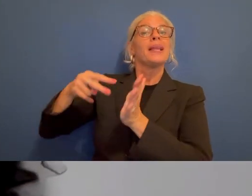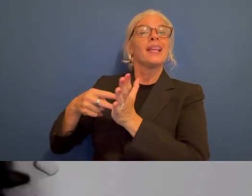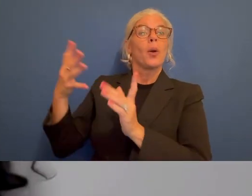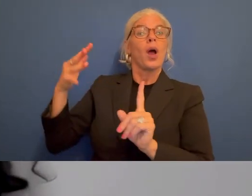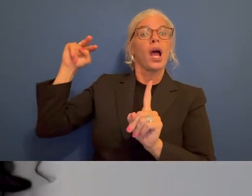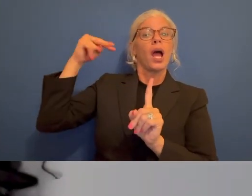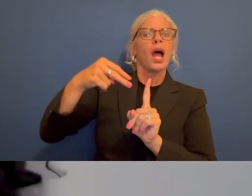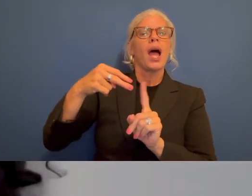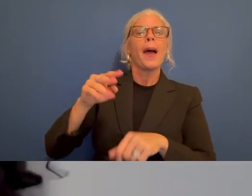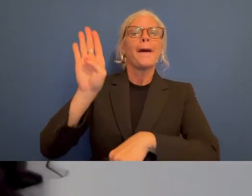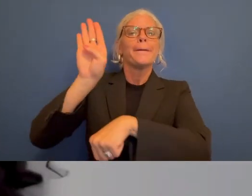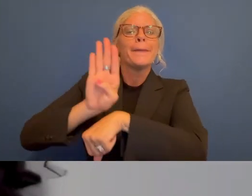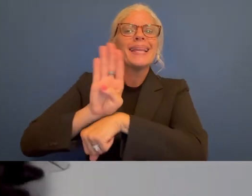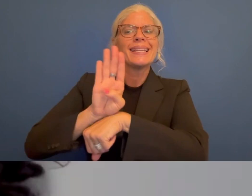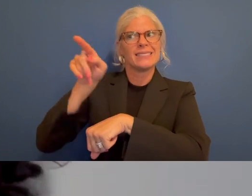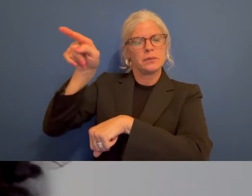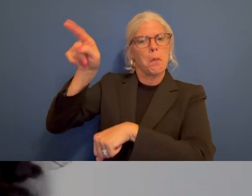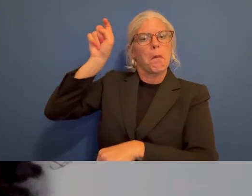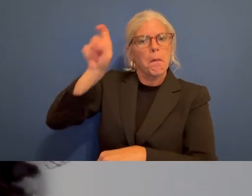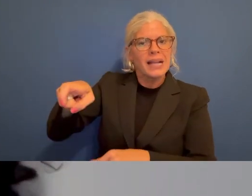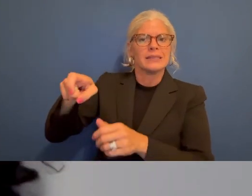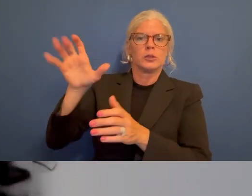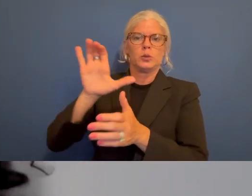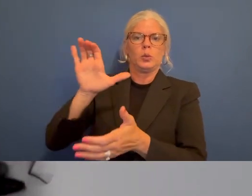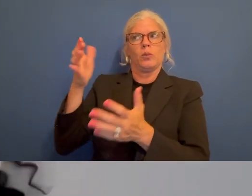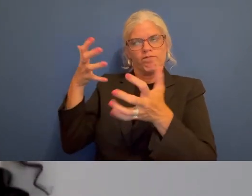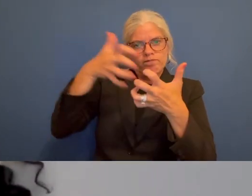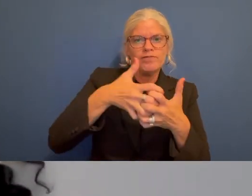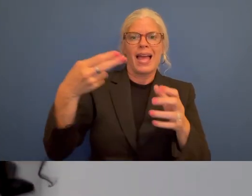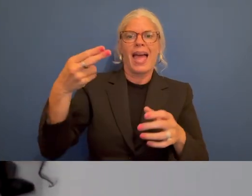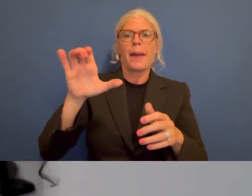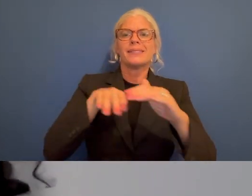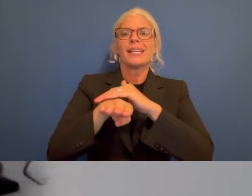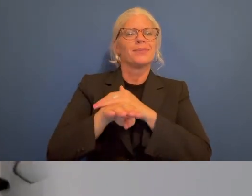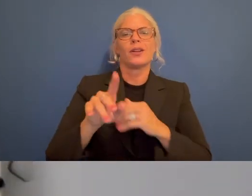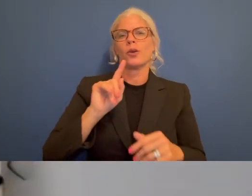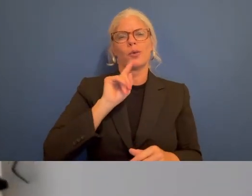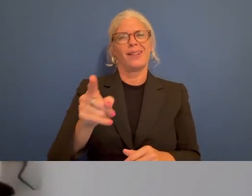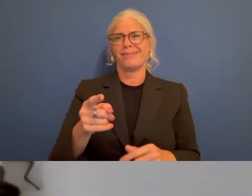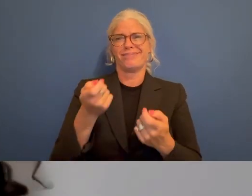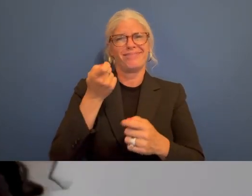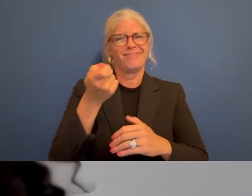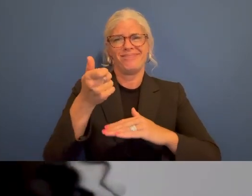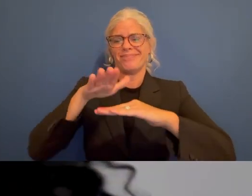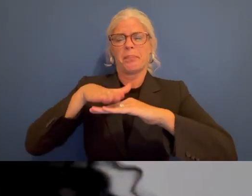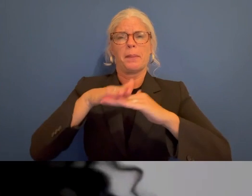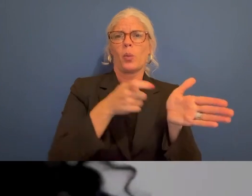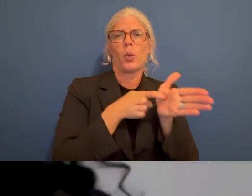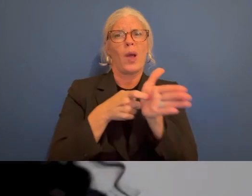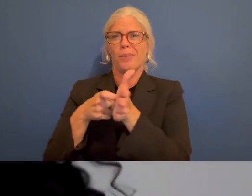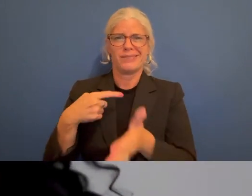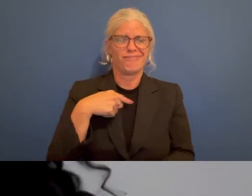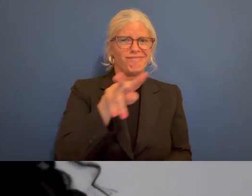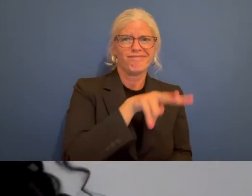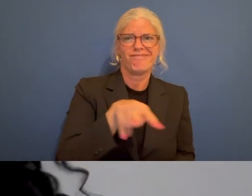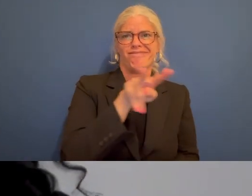way society defines it and the way that these businesses are required to define what is handicap accessible